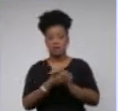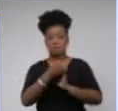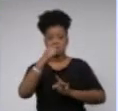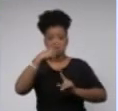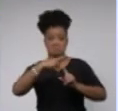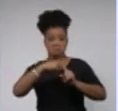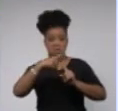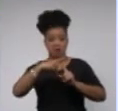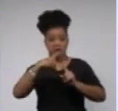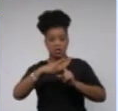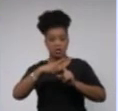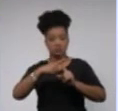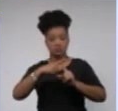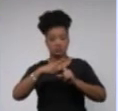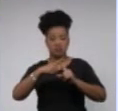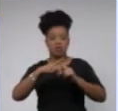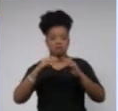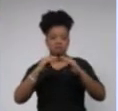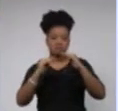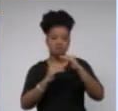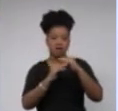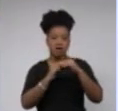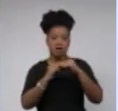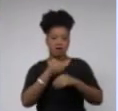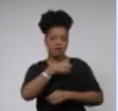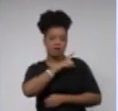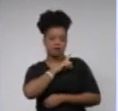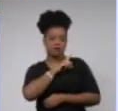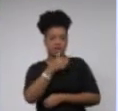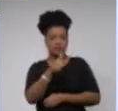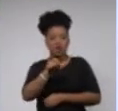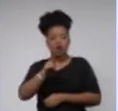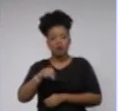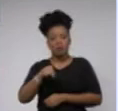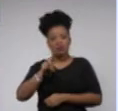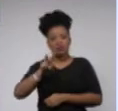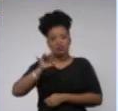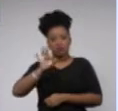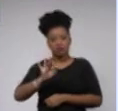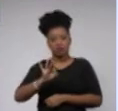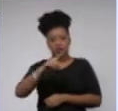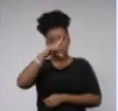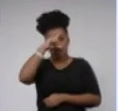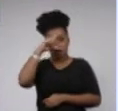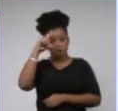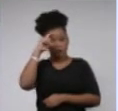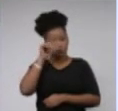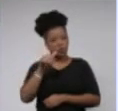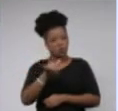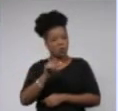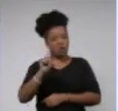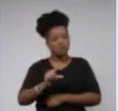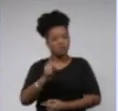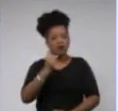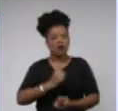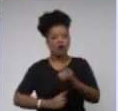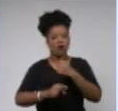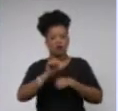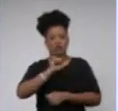with 0.39 remain with similar rates as the day before. Mayabeque